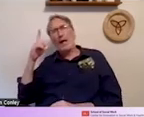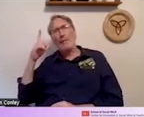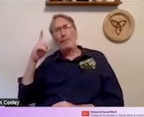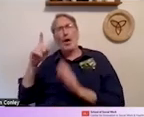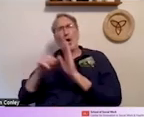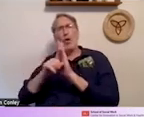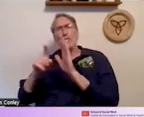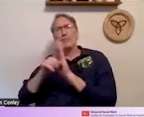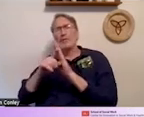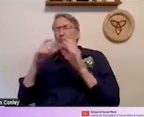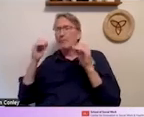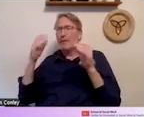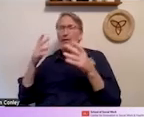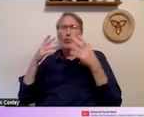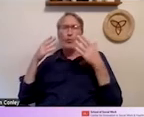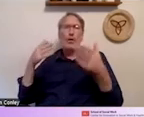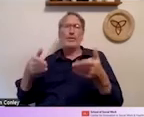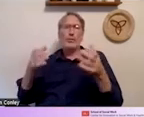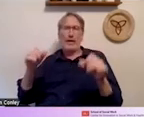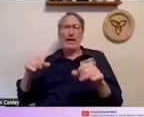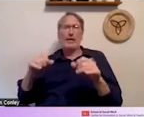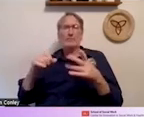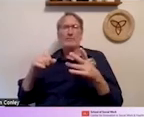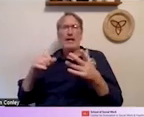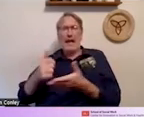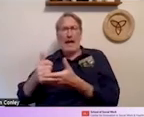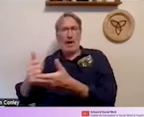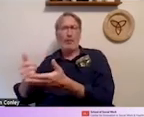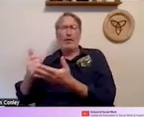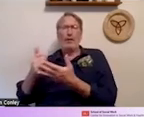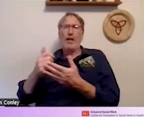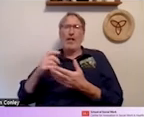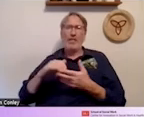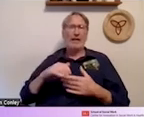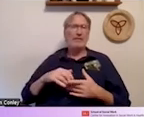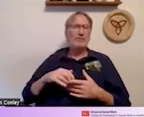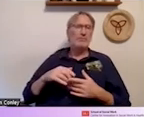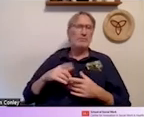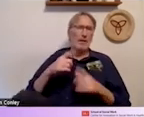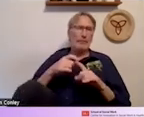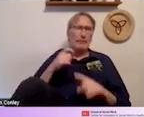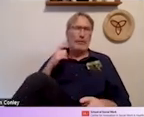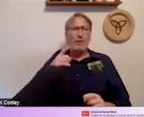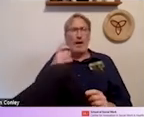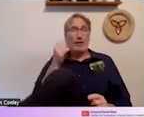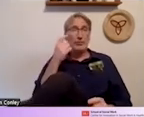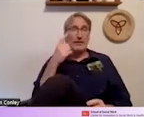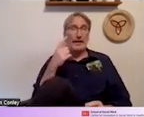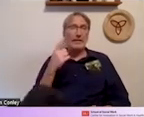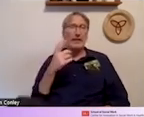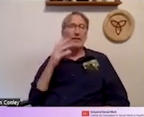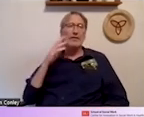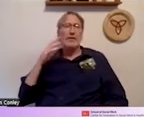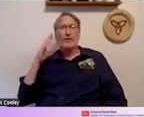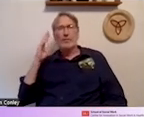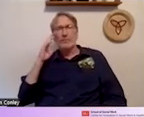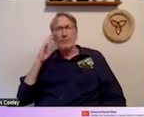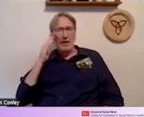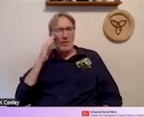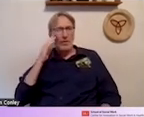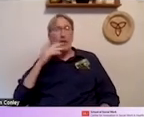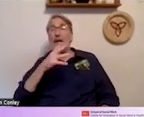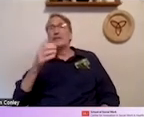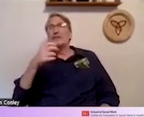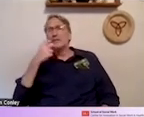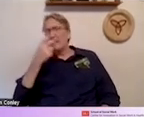different ways that we can adapt. But a lot of that comes from understanding and really taking the time to know. It could also be speech